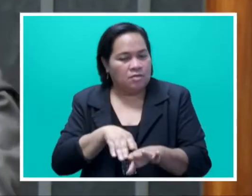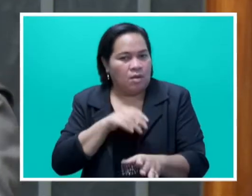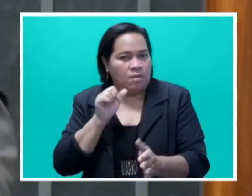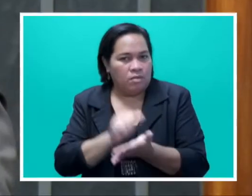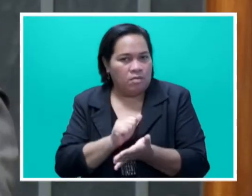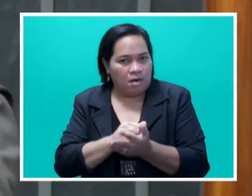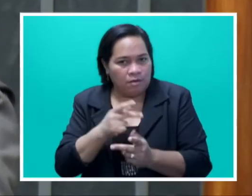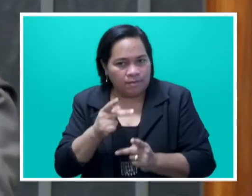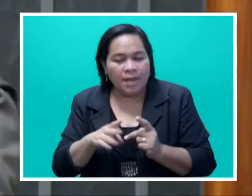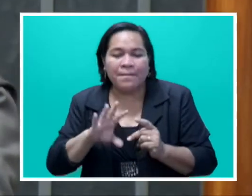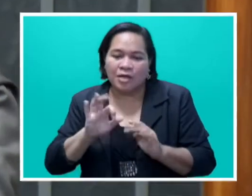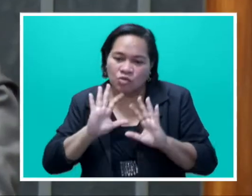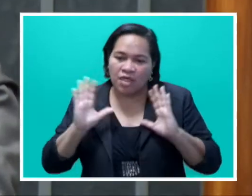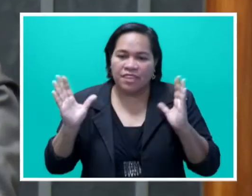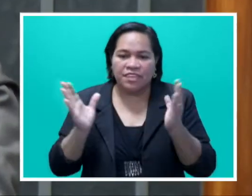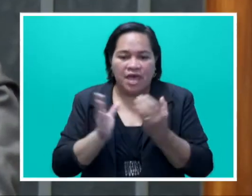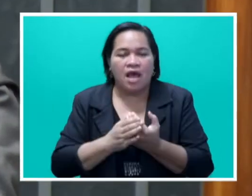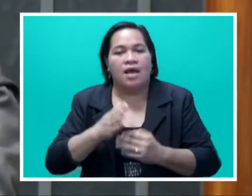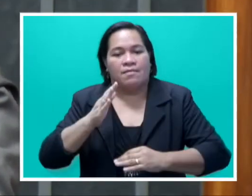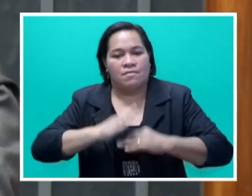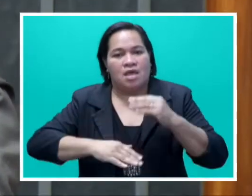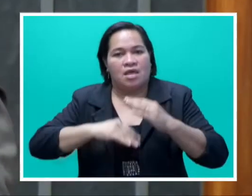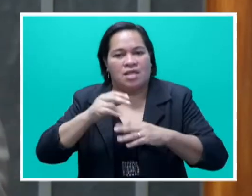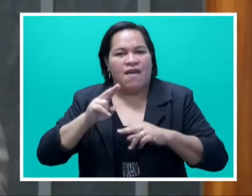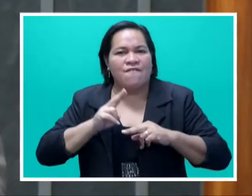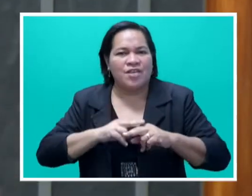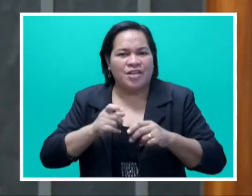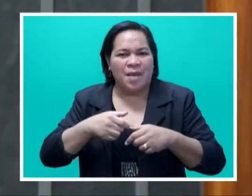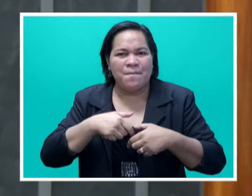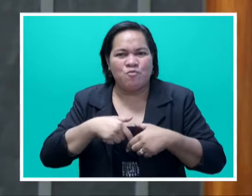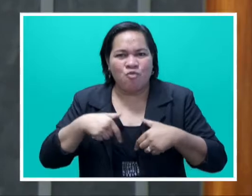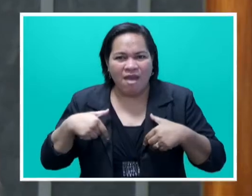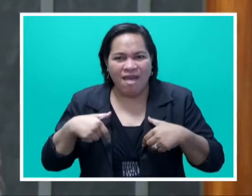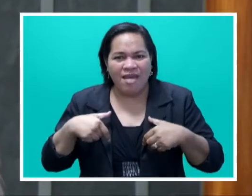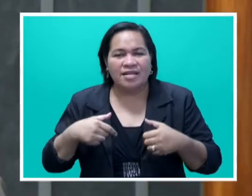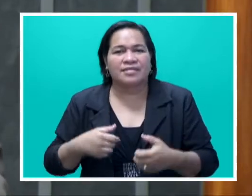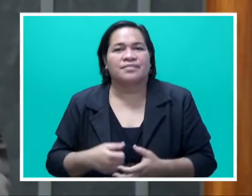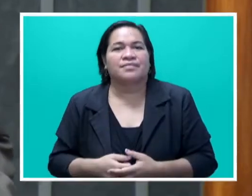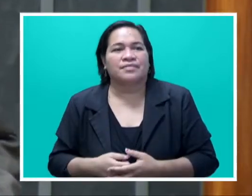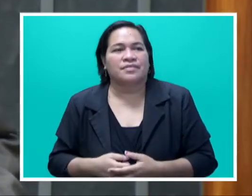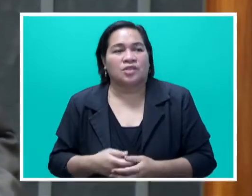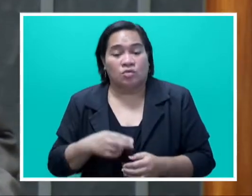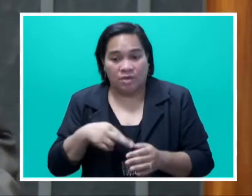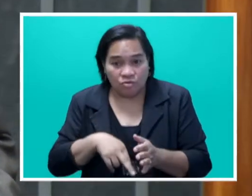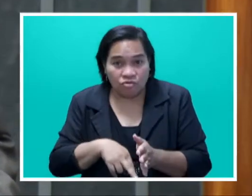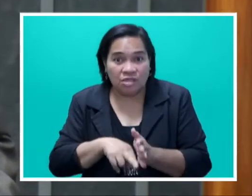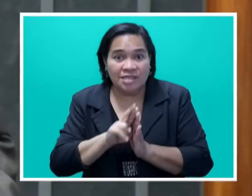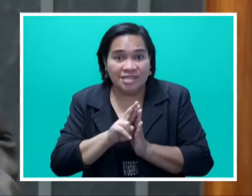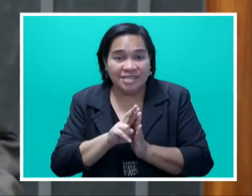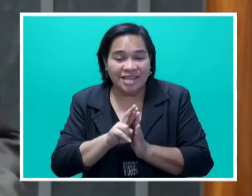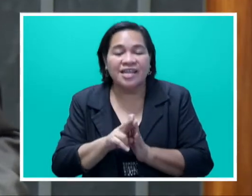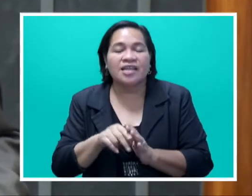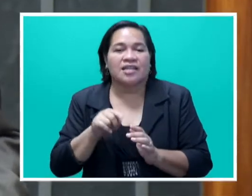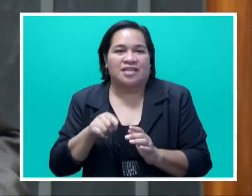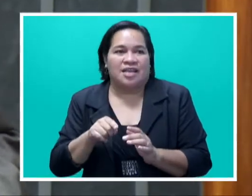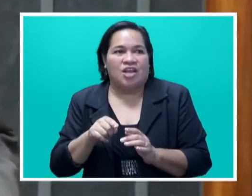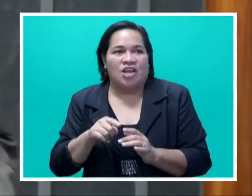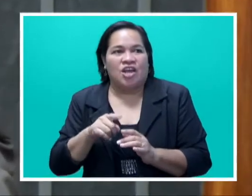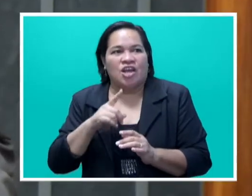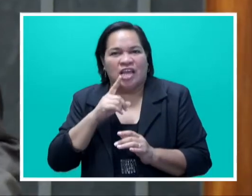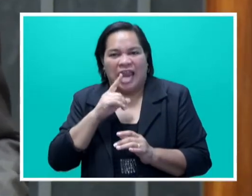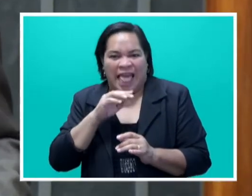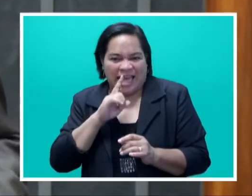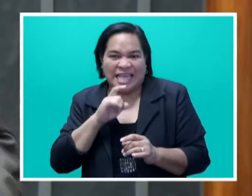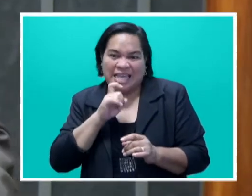to rebuild brand Fiji into a resilient economy, one that can take hits like